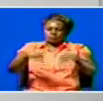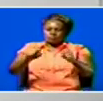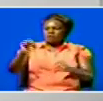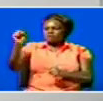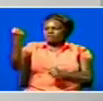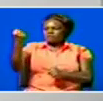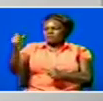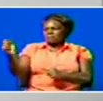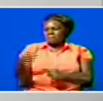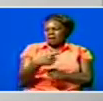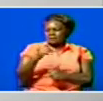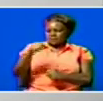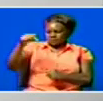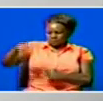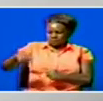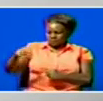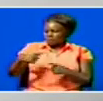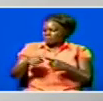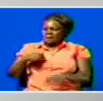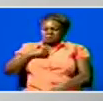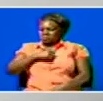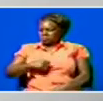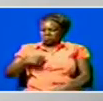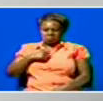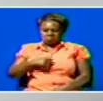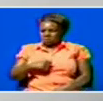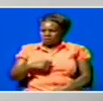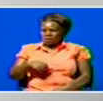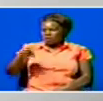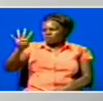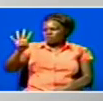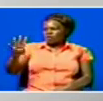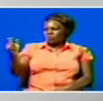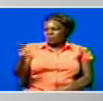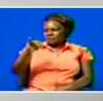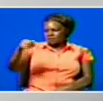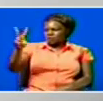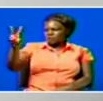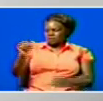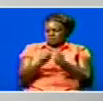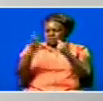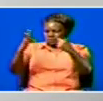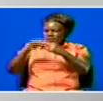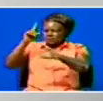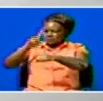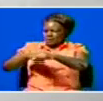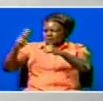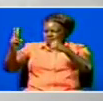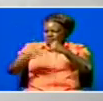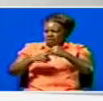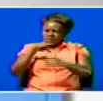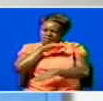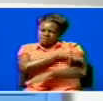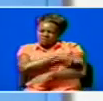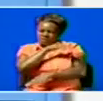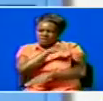5th day of this month. Unfortunately, they say that on the 4th of January of 2018 at around 7 p.m. in the